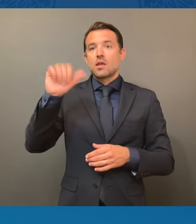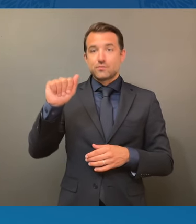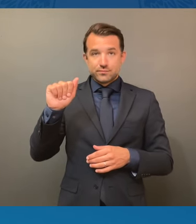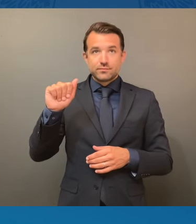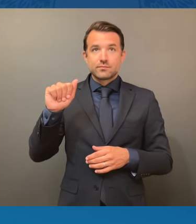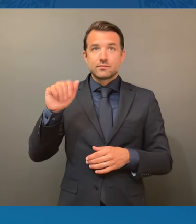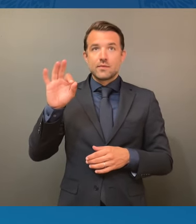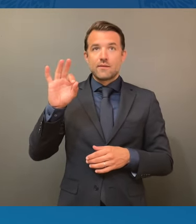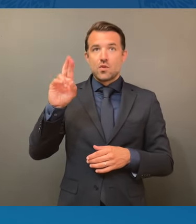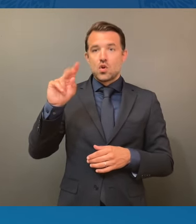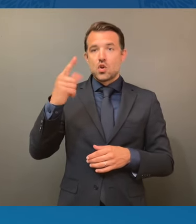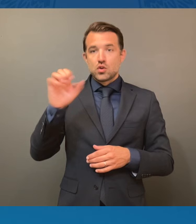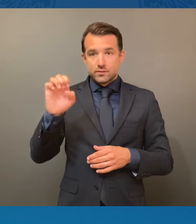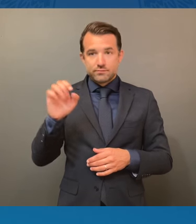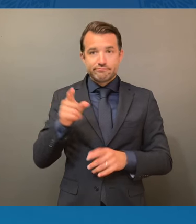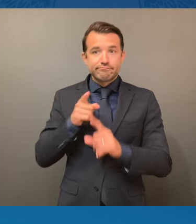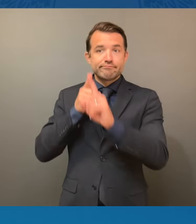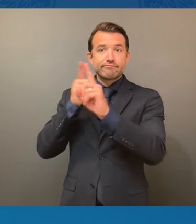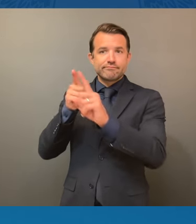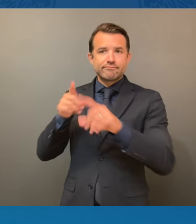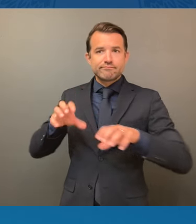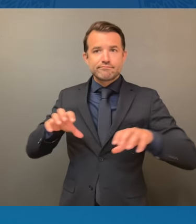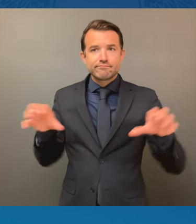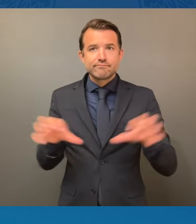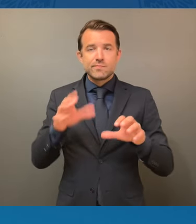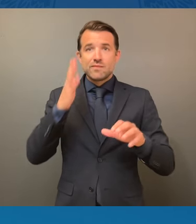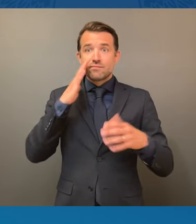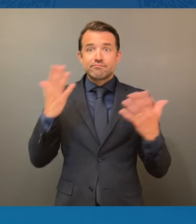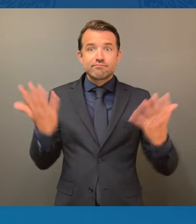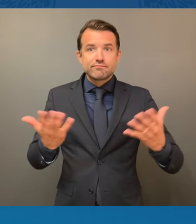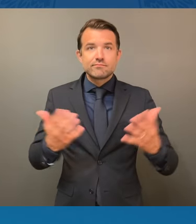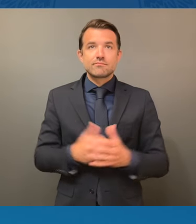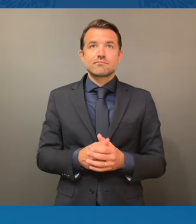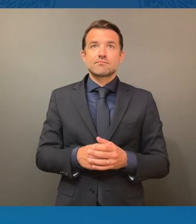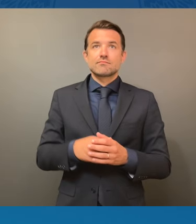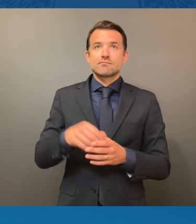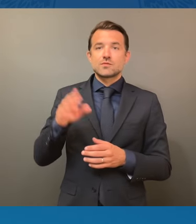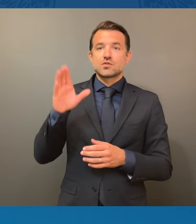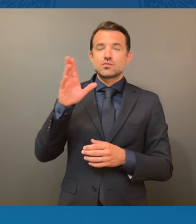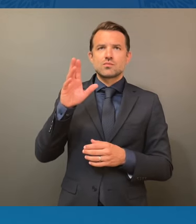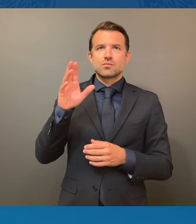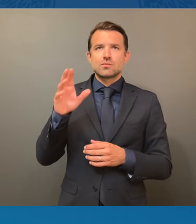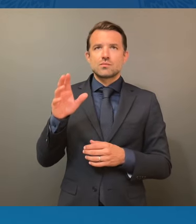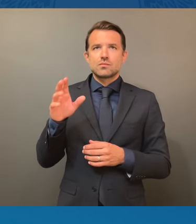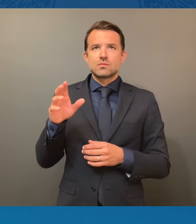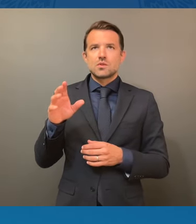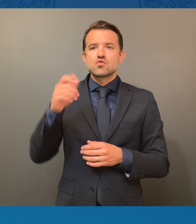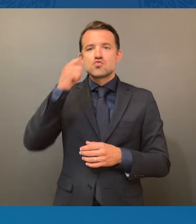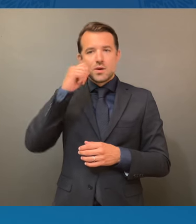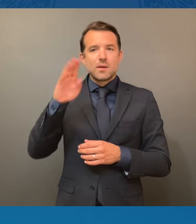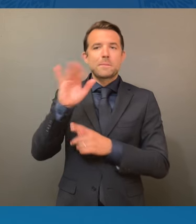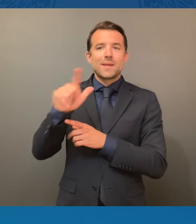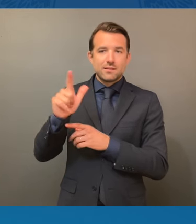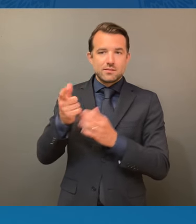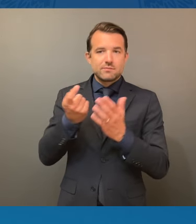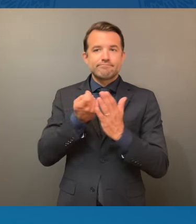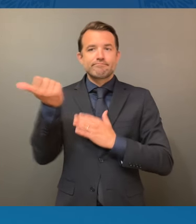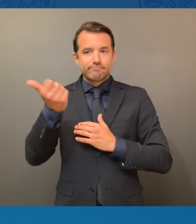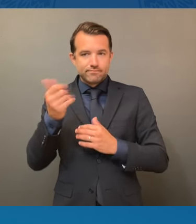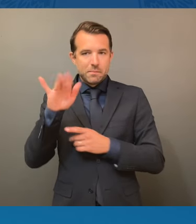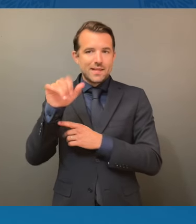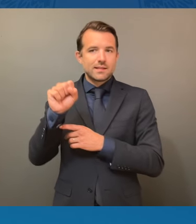is working to eliminate racial bias in home appraisals so that Black and